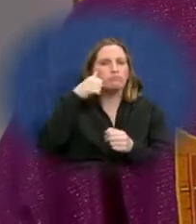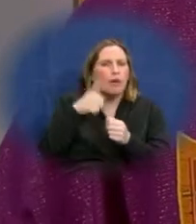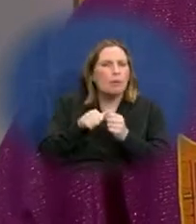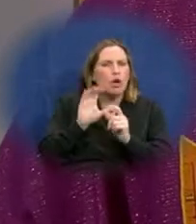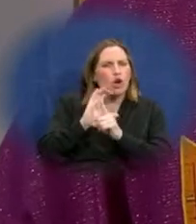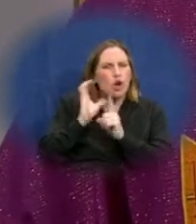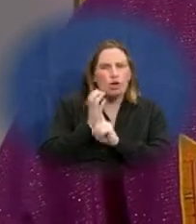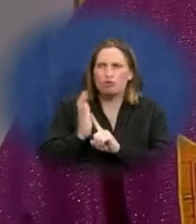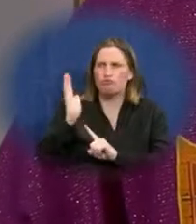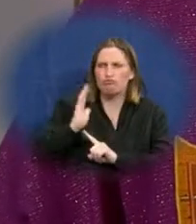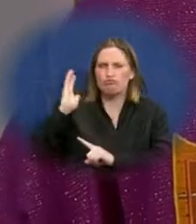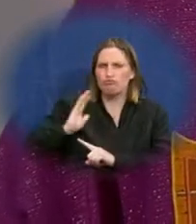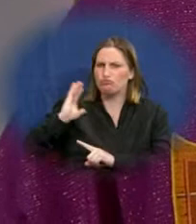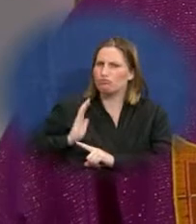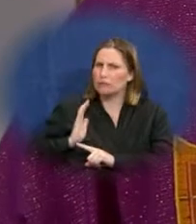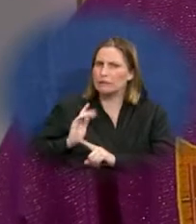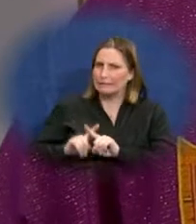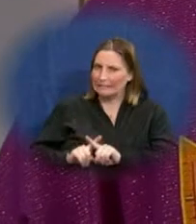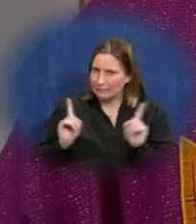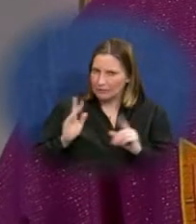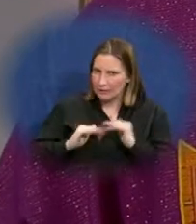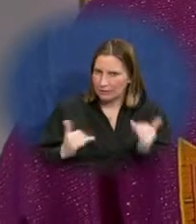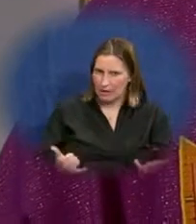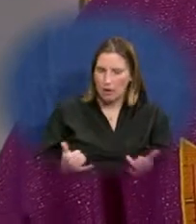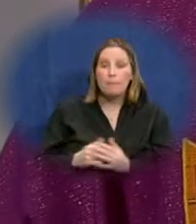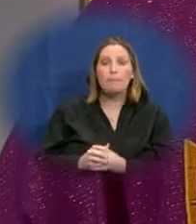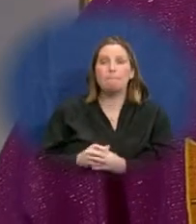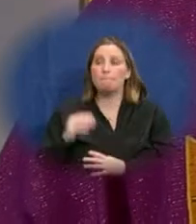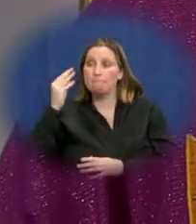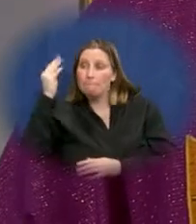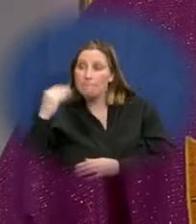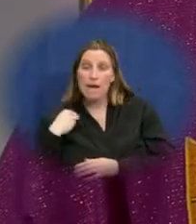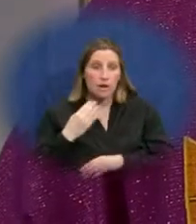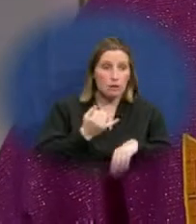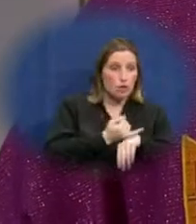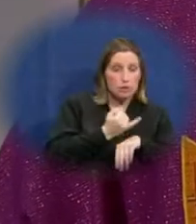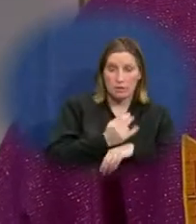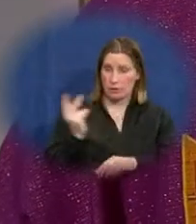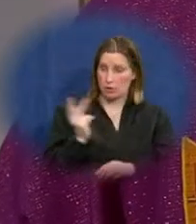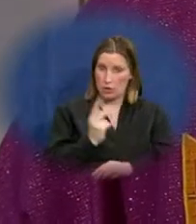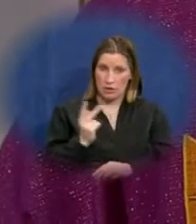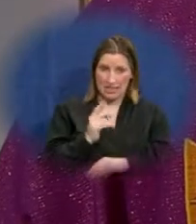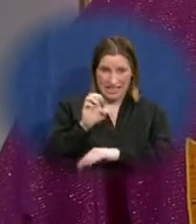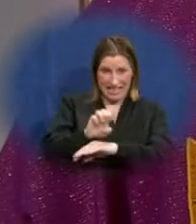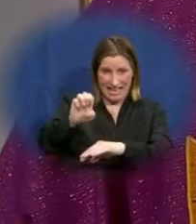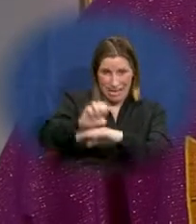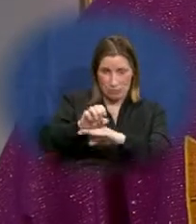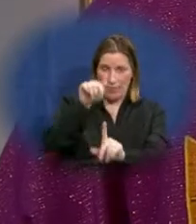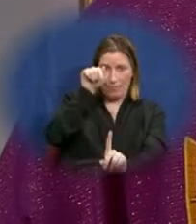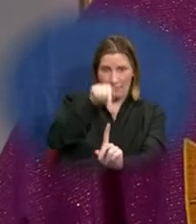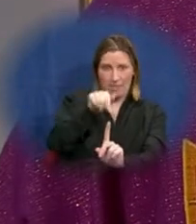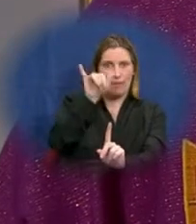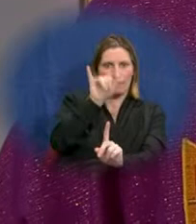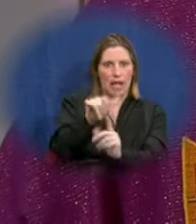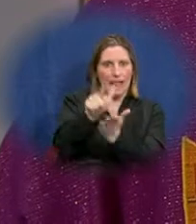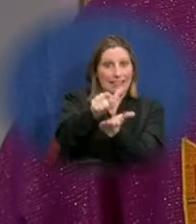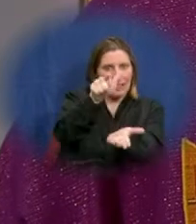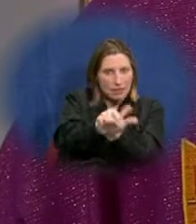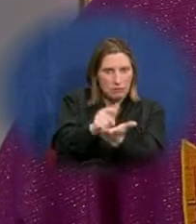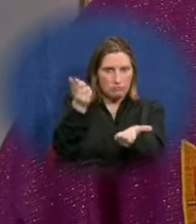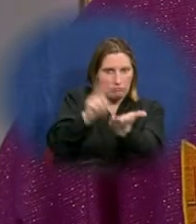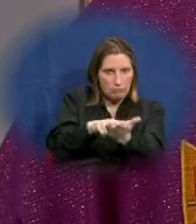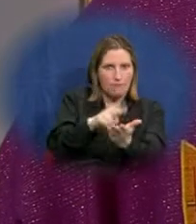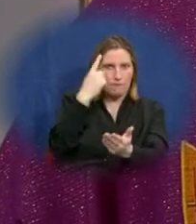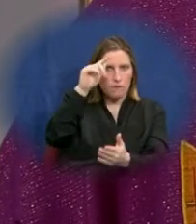that particular time, that for Mary and Joseph, when they became betrothed, that was a legal contract to get married. And